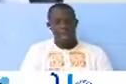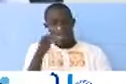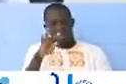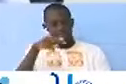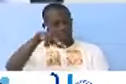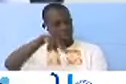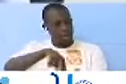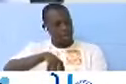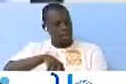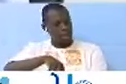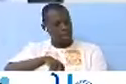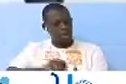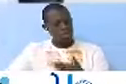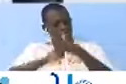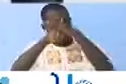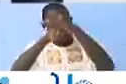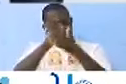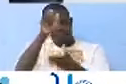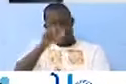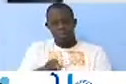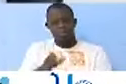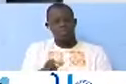If I do not stand for him,